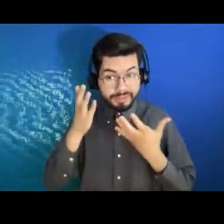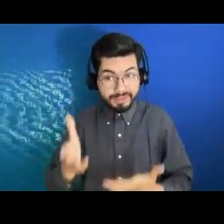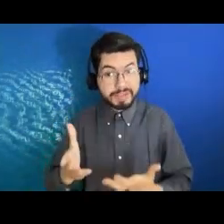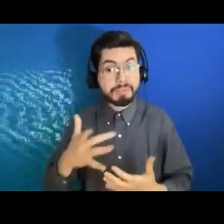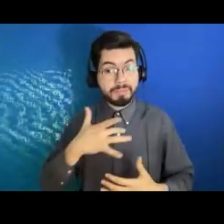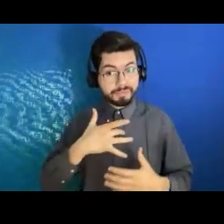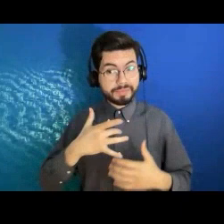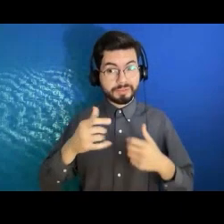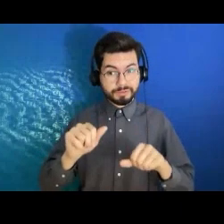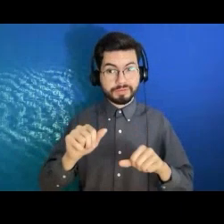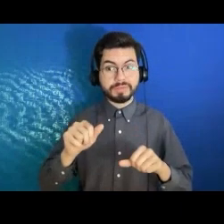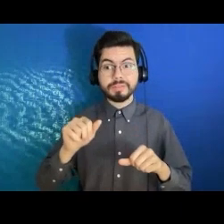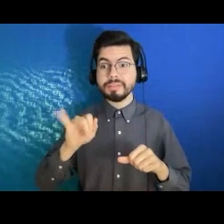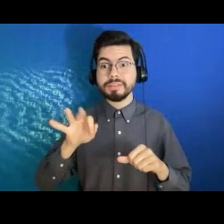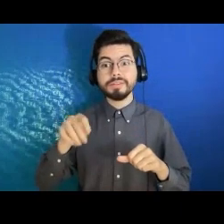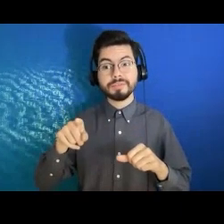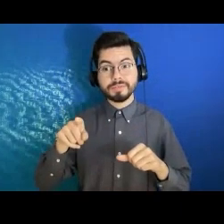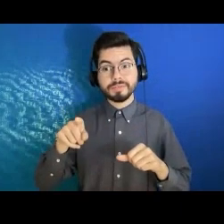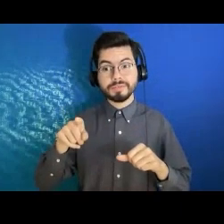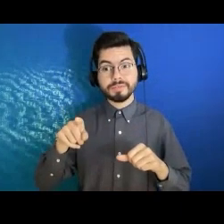And if the bear is there,